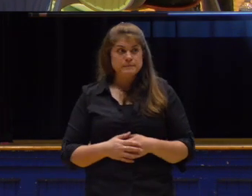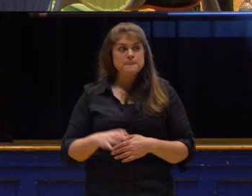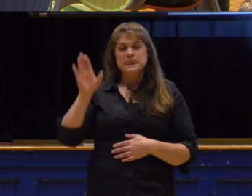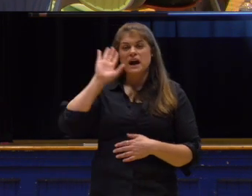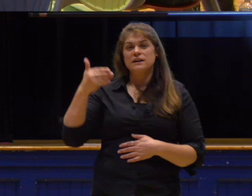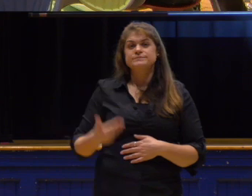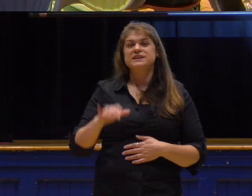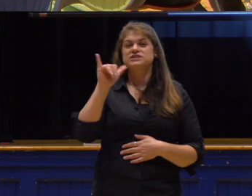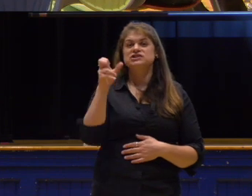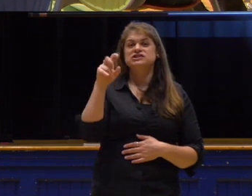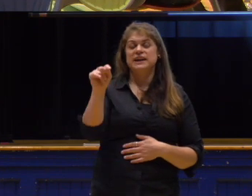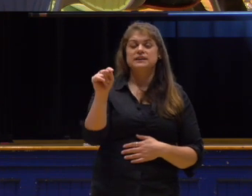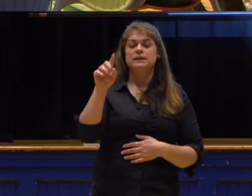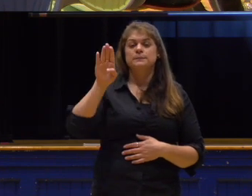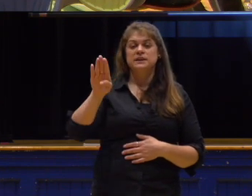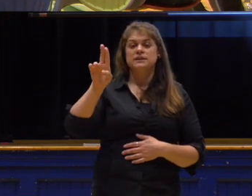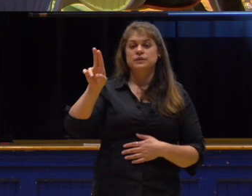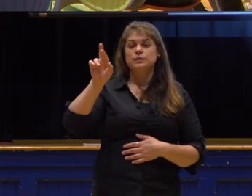Hi, my name is Janet Burdewick,